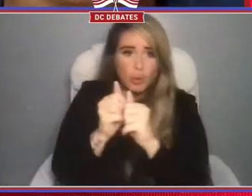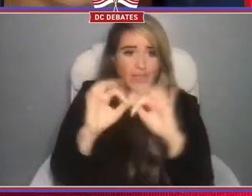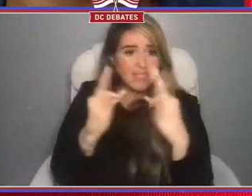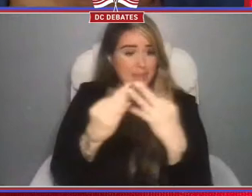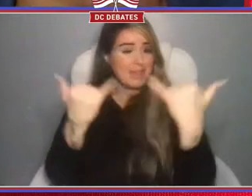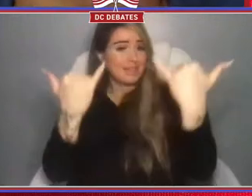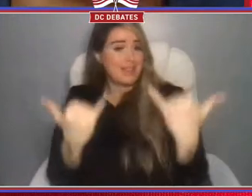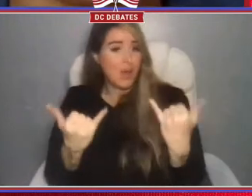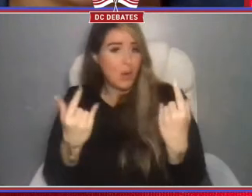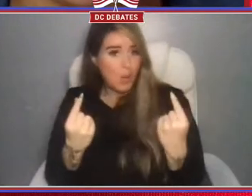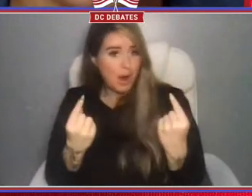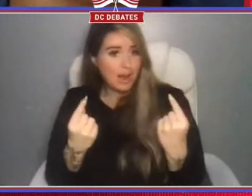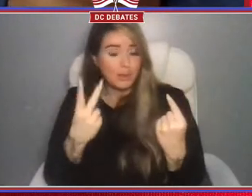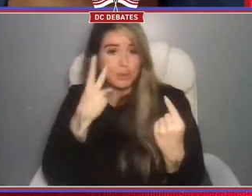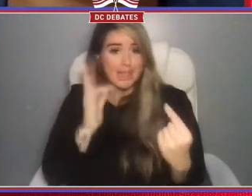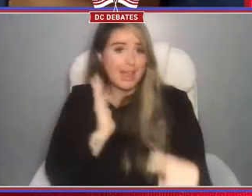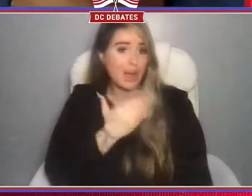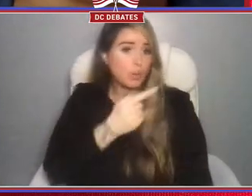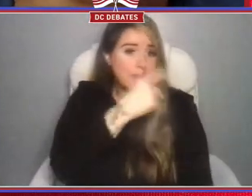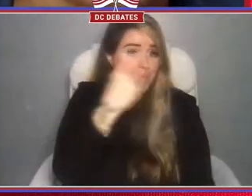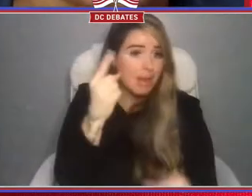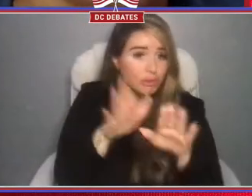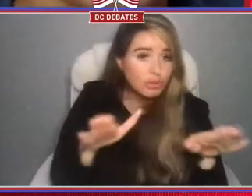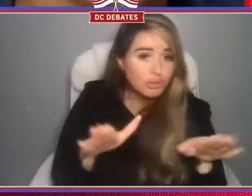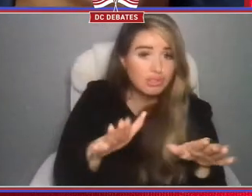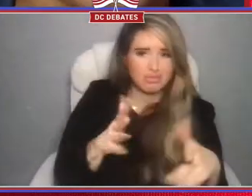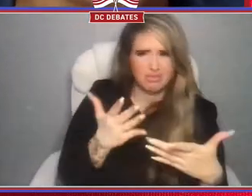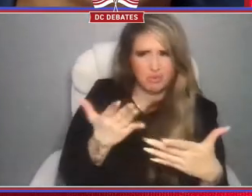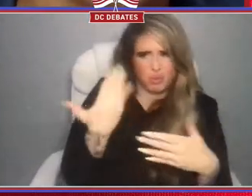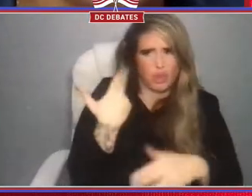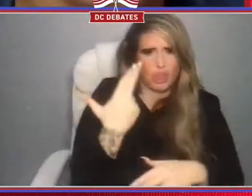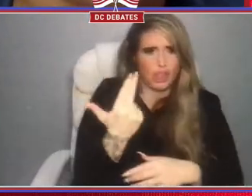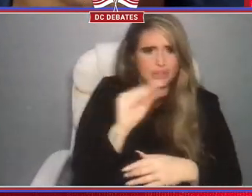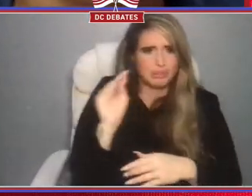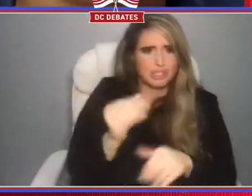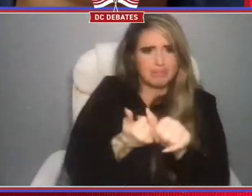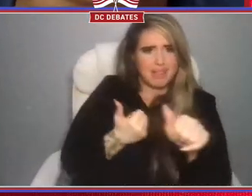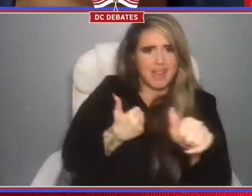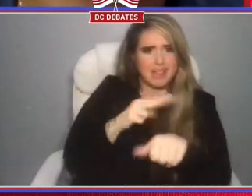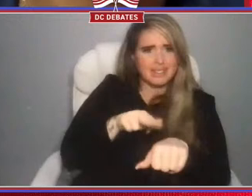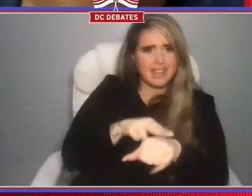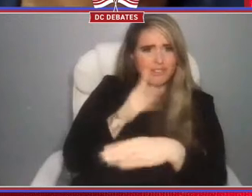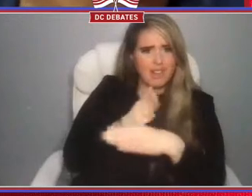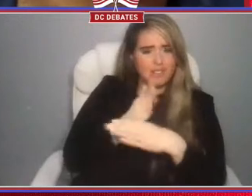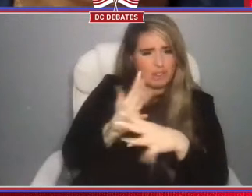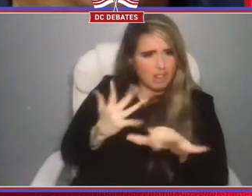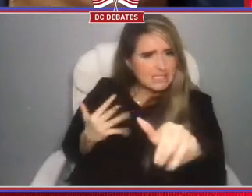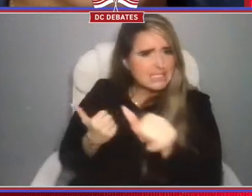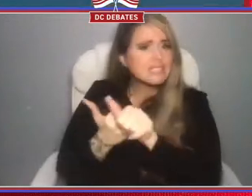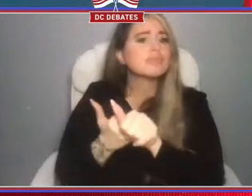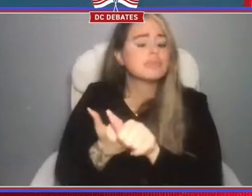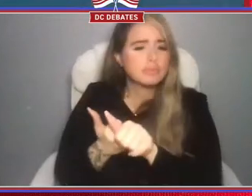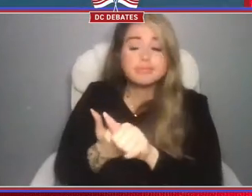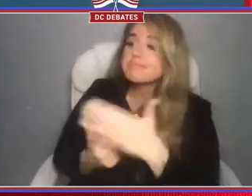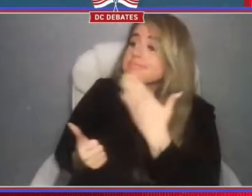our black children who are like 13% behind the national average and bring them up. Thank you, Mayor Bowser. Thank you.